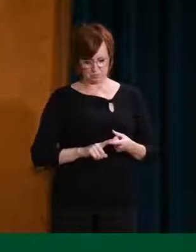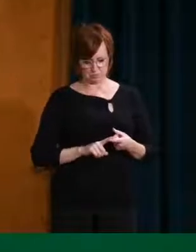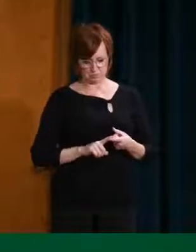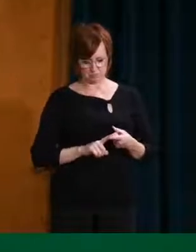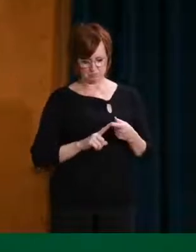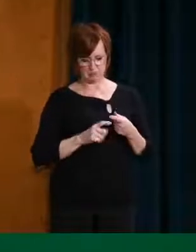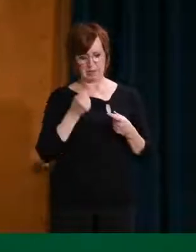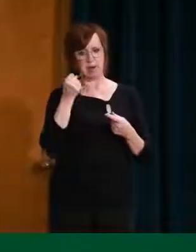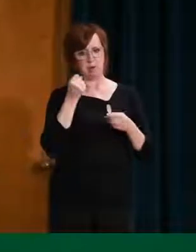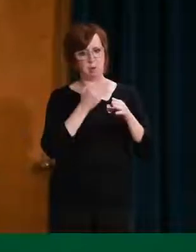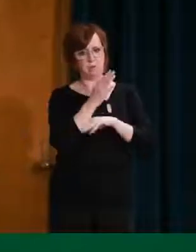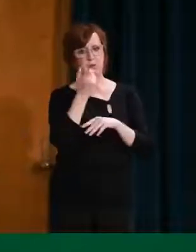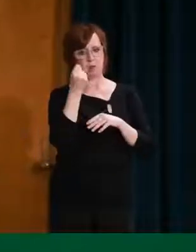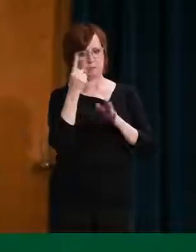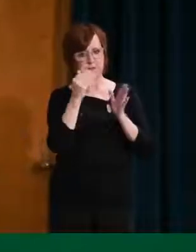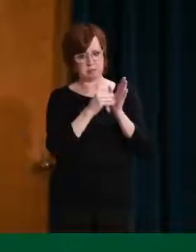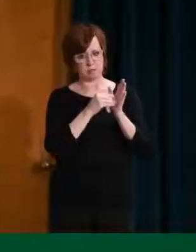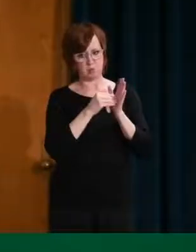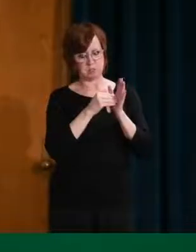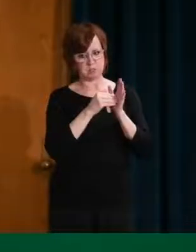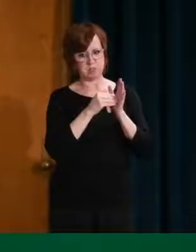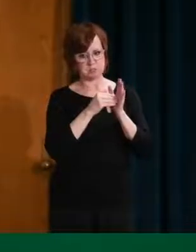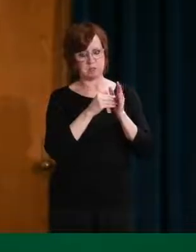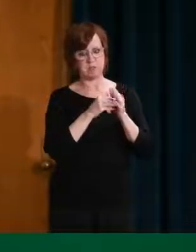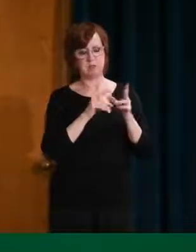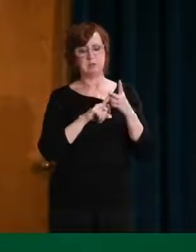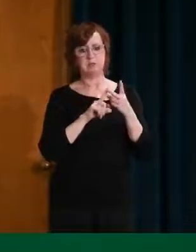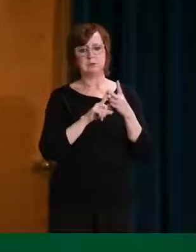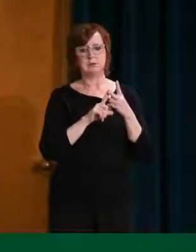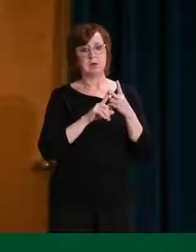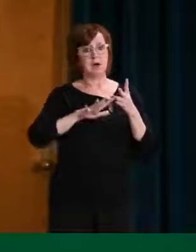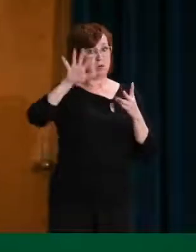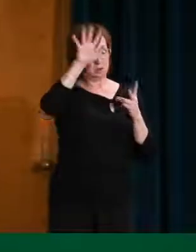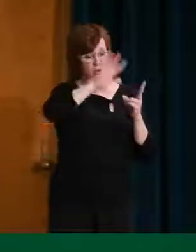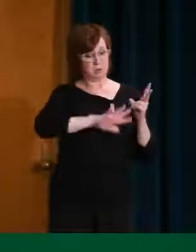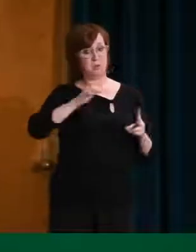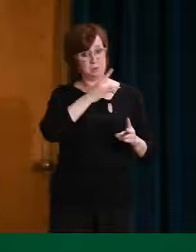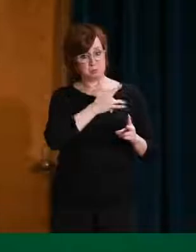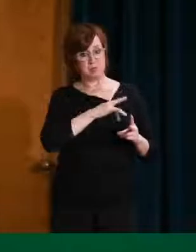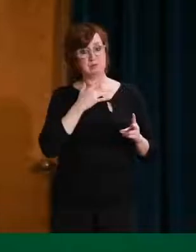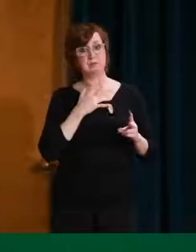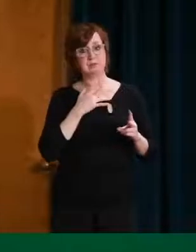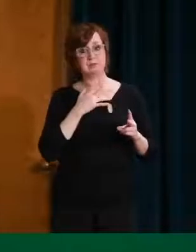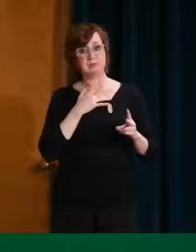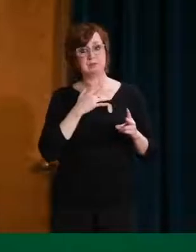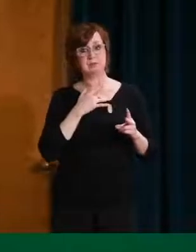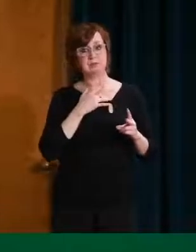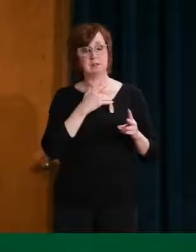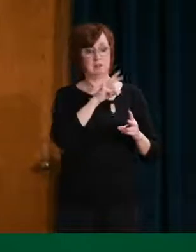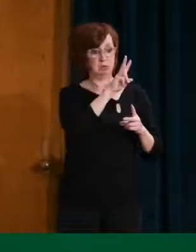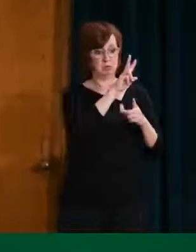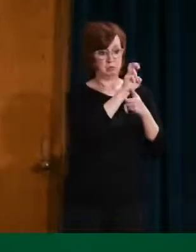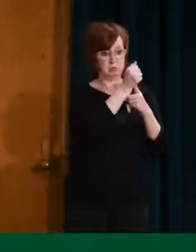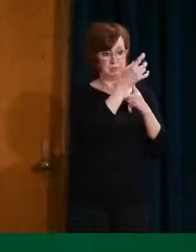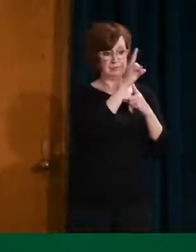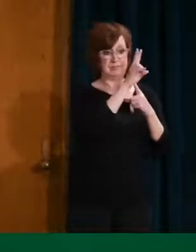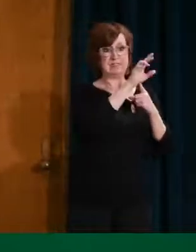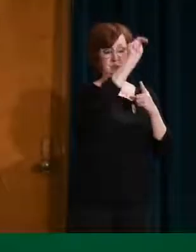more than 11,000 tests have been done. But our tests have been done throughout the province. So, for example, 217 in the far